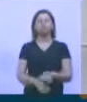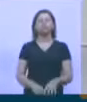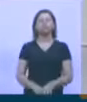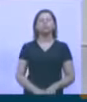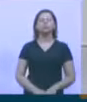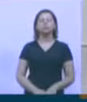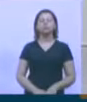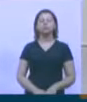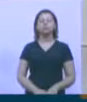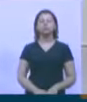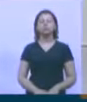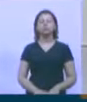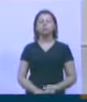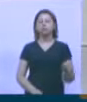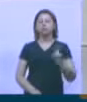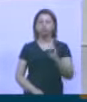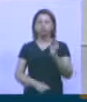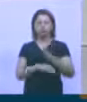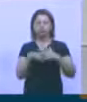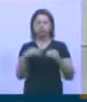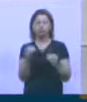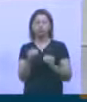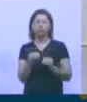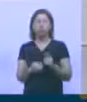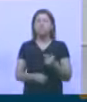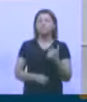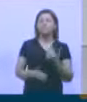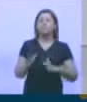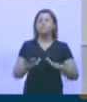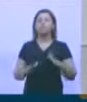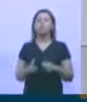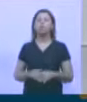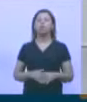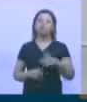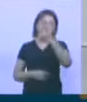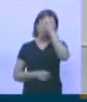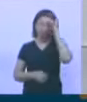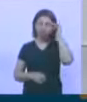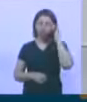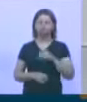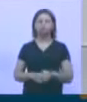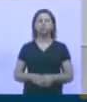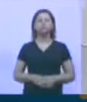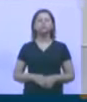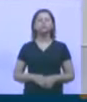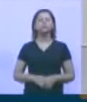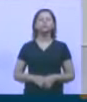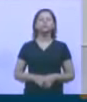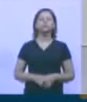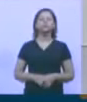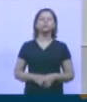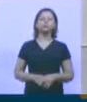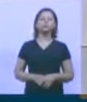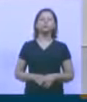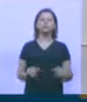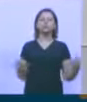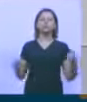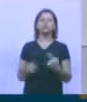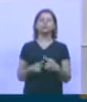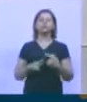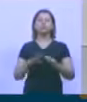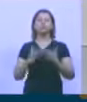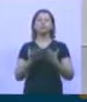one part of não your curar parcialmente só uma parte da pessoa. Totally and deeply. A palavra diz